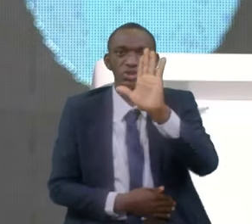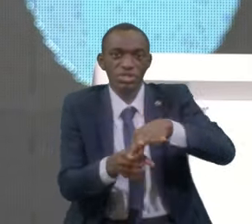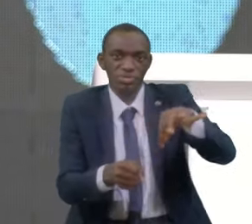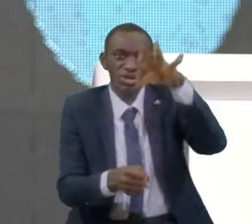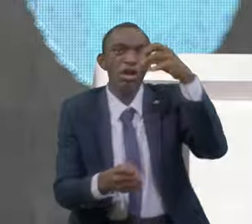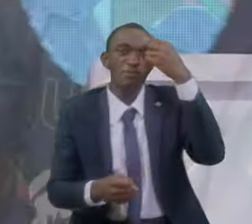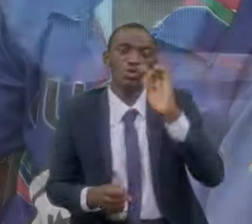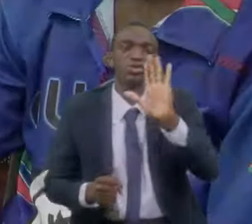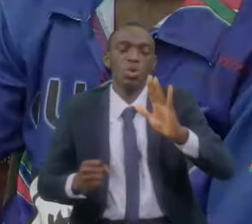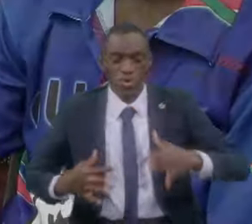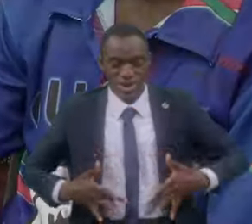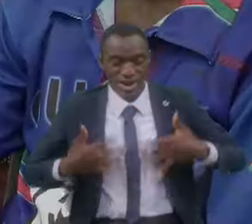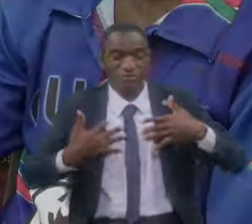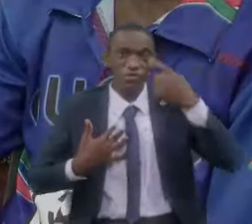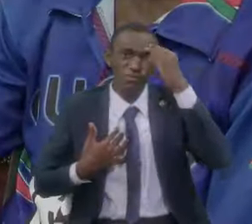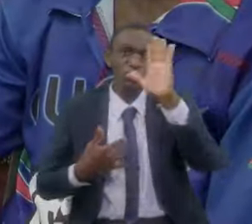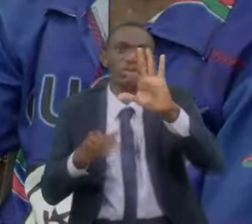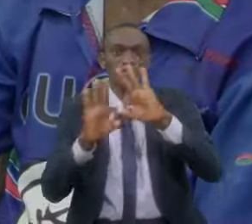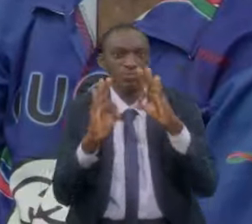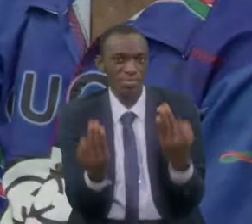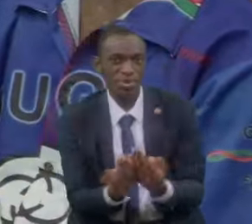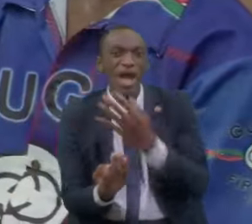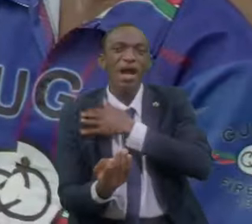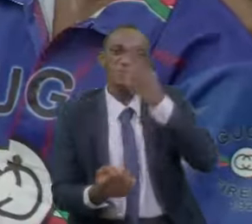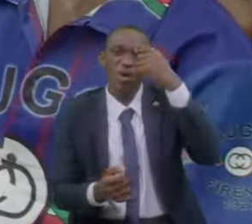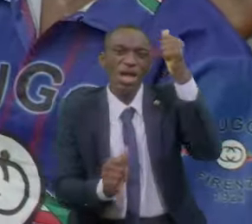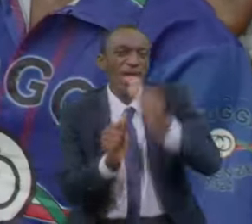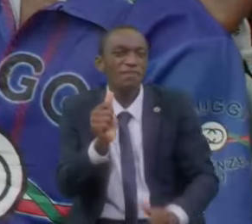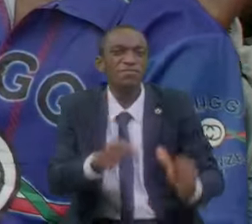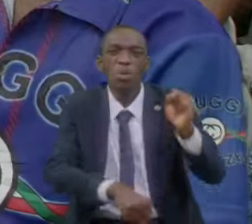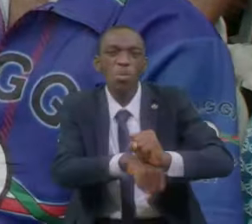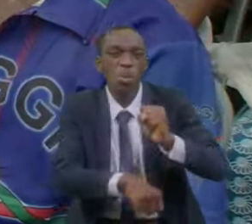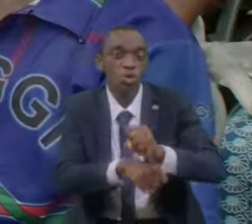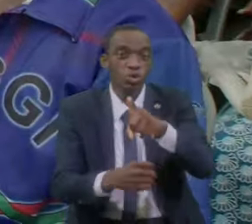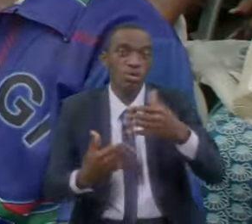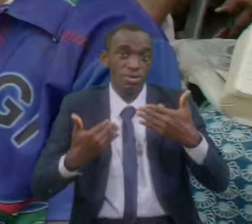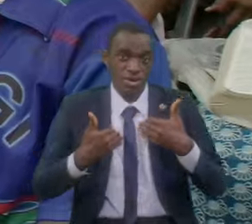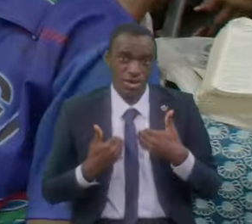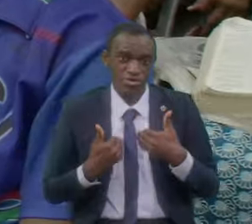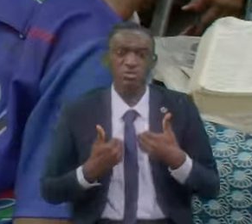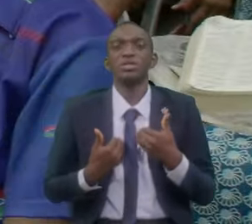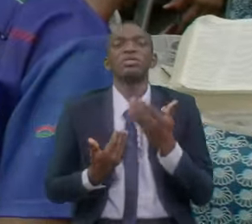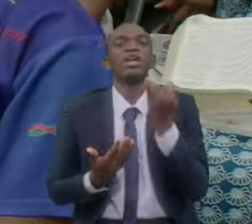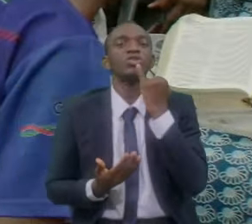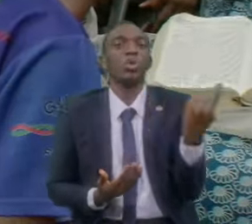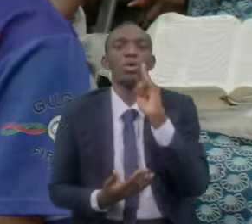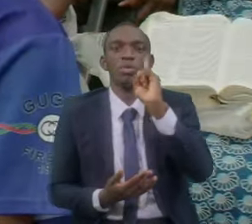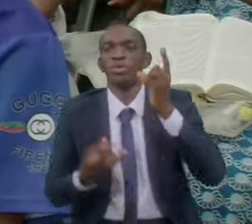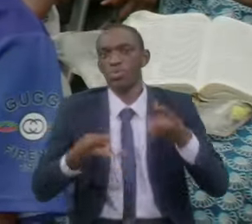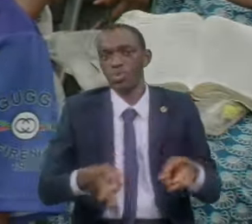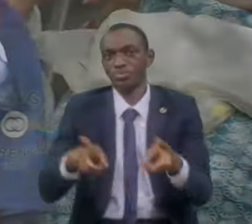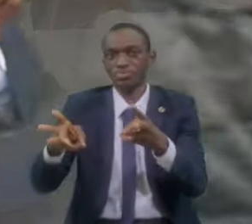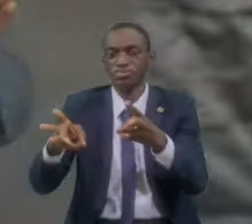for your family, and for every endeavor you have. There's only one way. You've